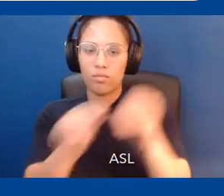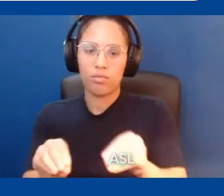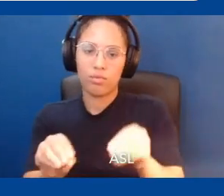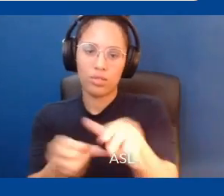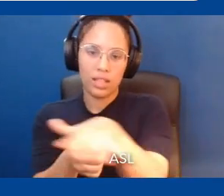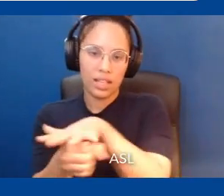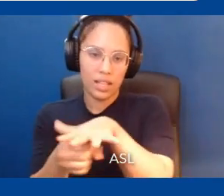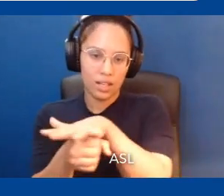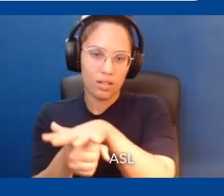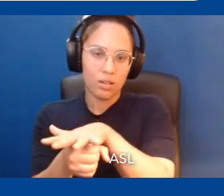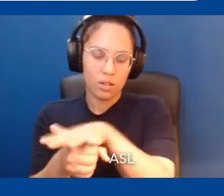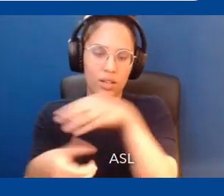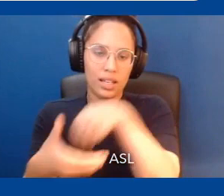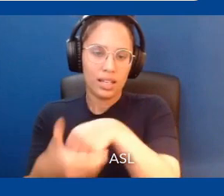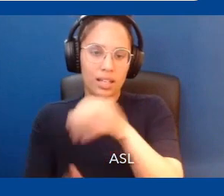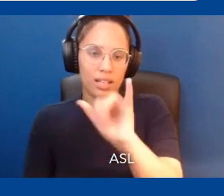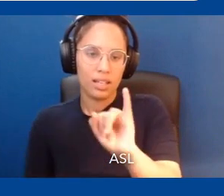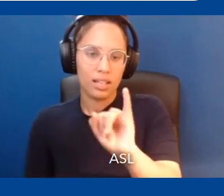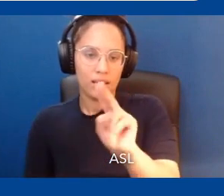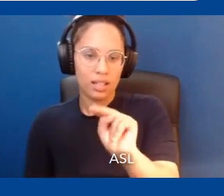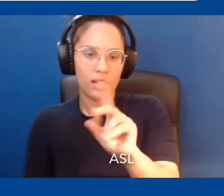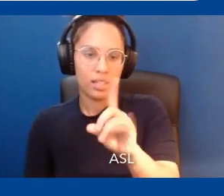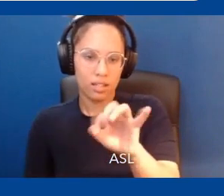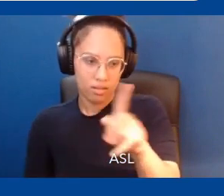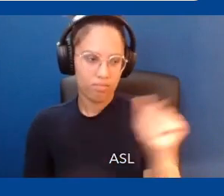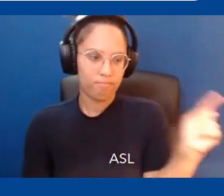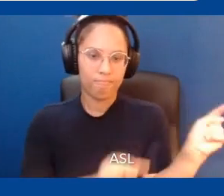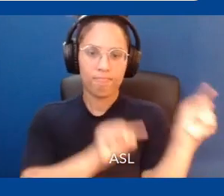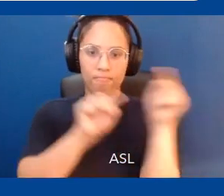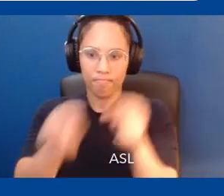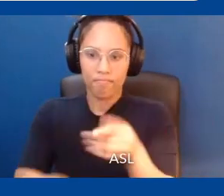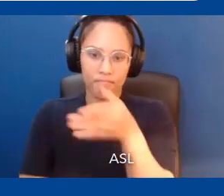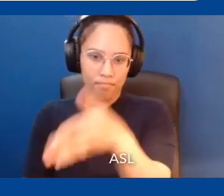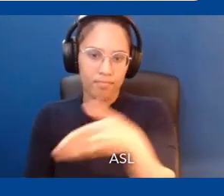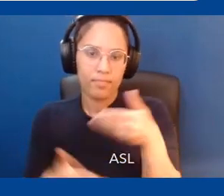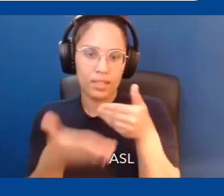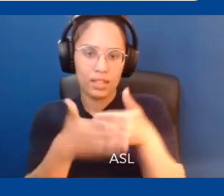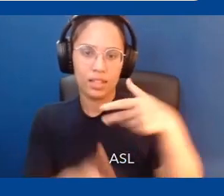the easternmost part of Indonesia or in the Pacific